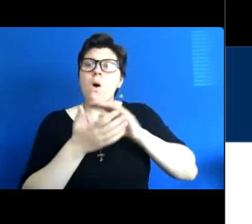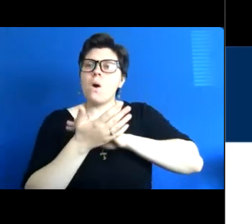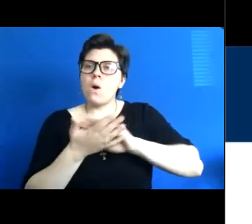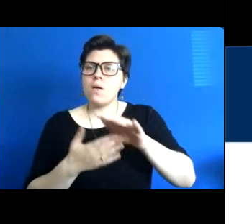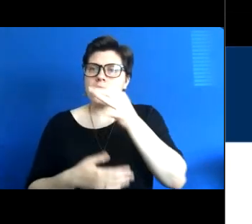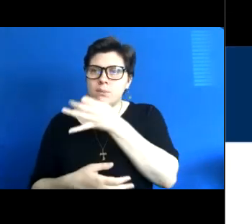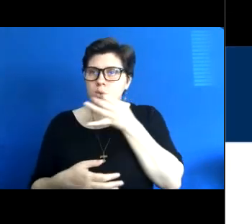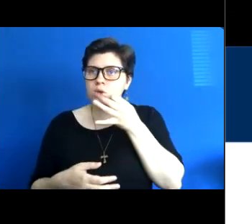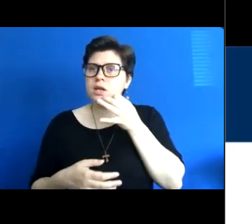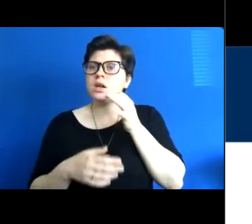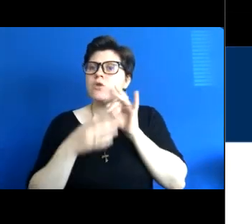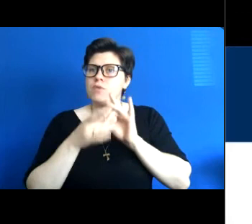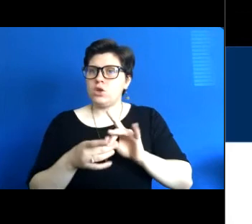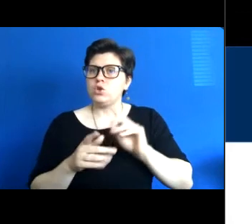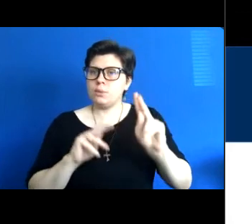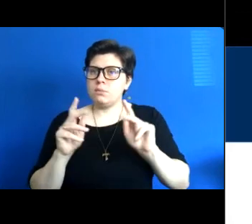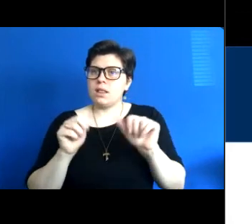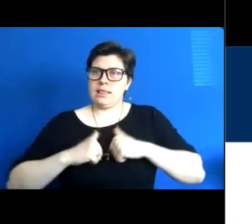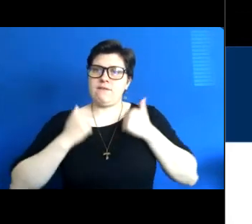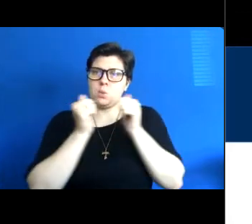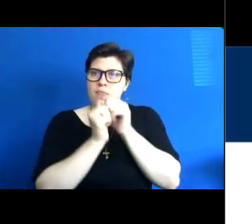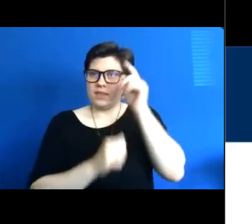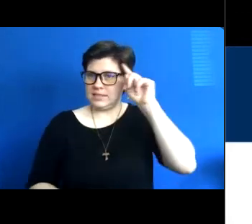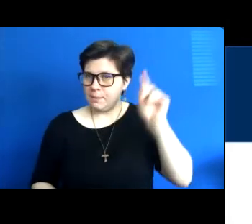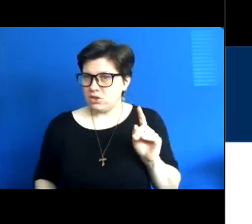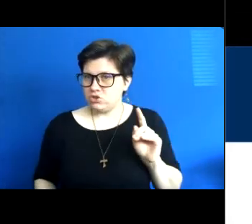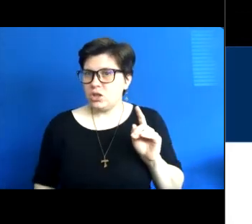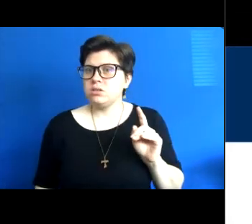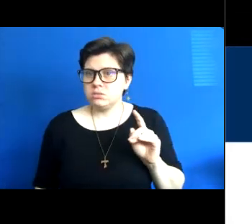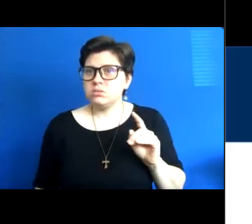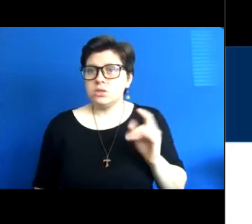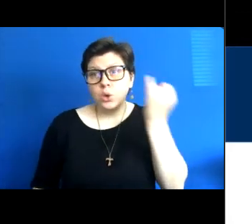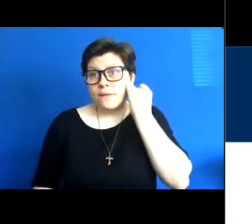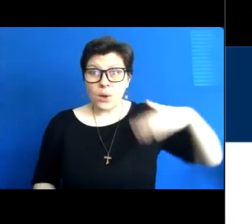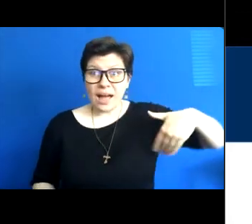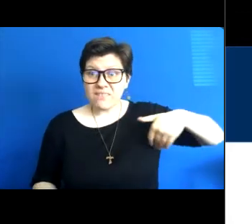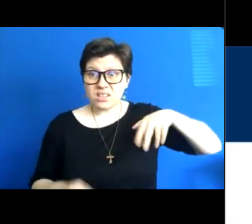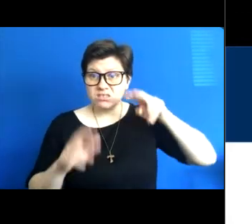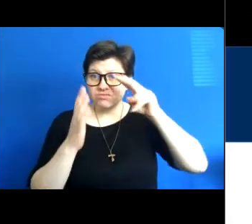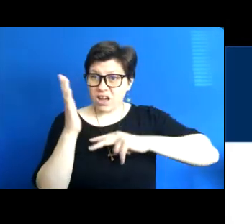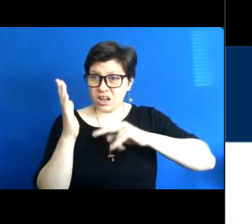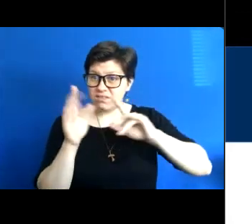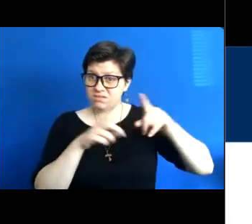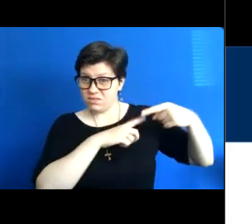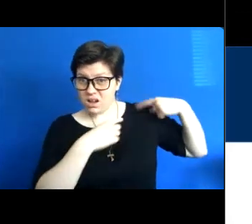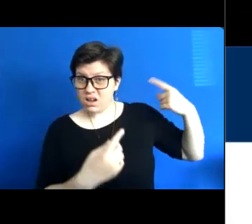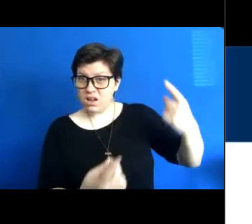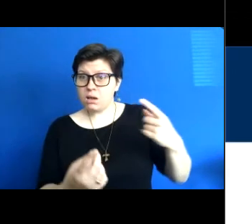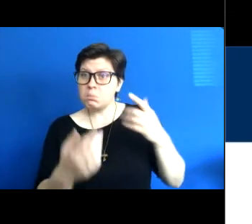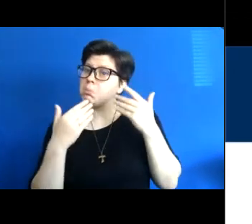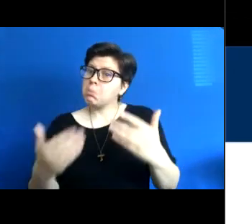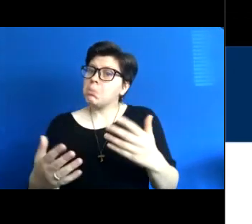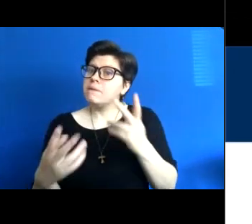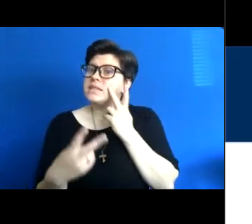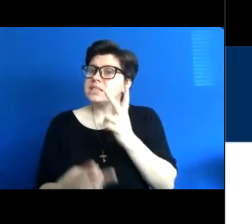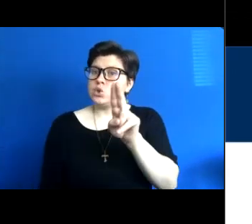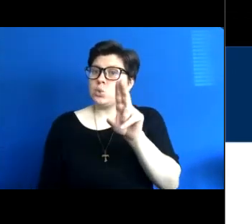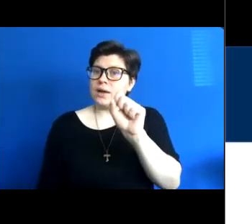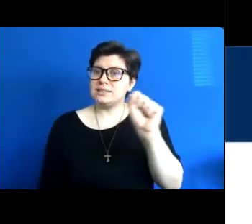with dementia. So if you haven't looked at this for some time, please go ahead and visit the